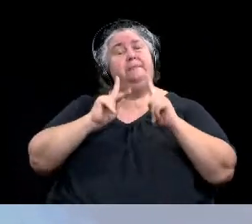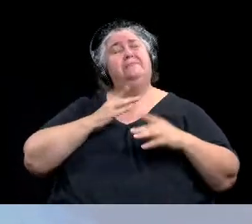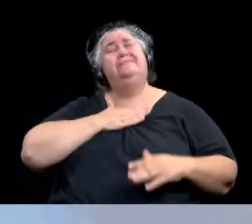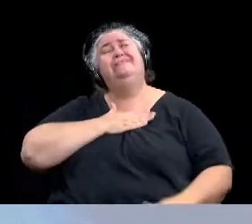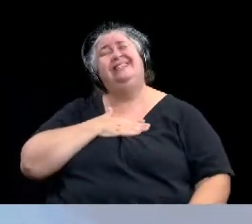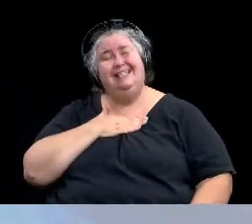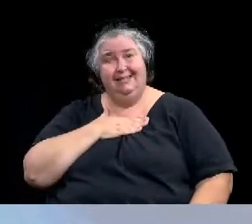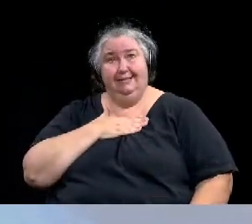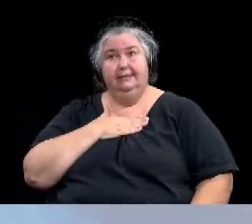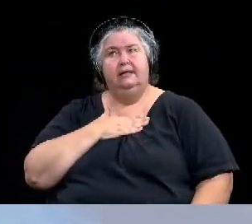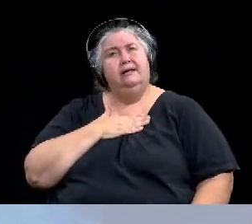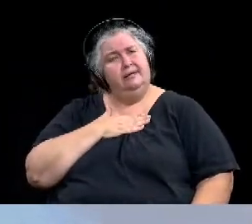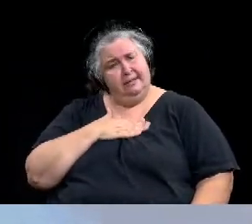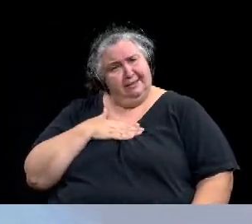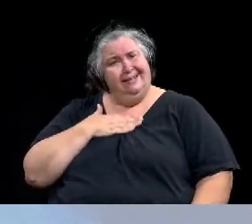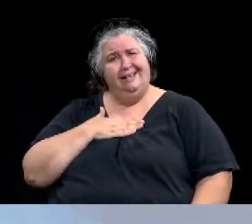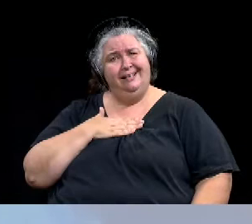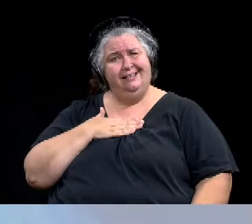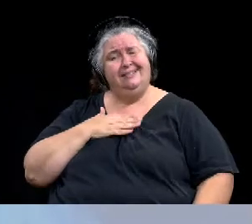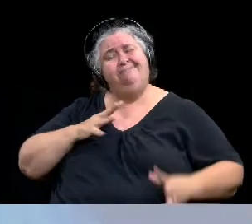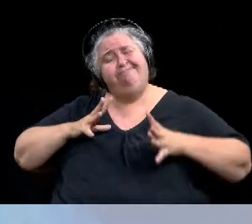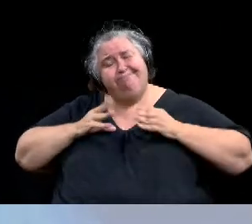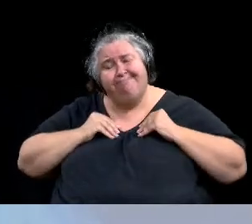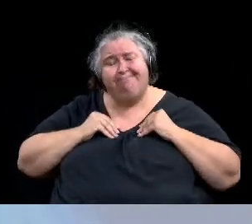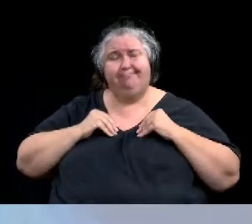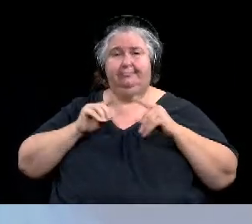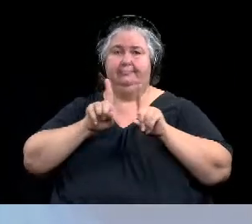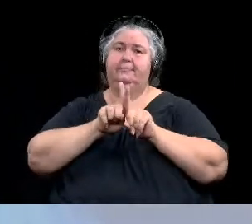social distancing and